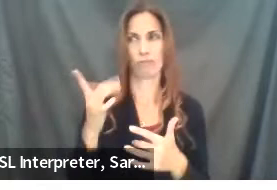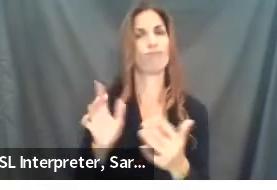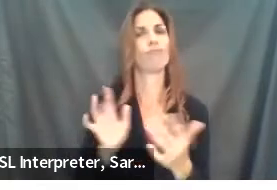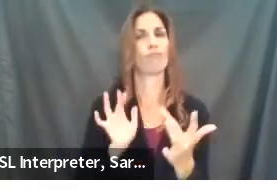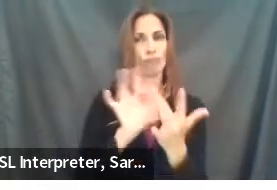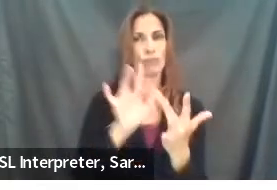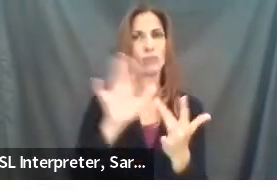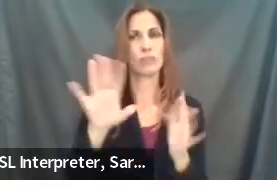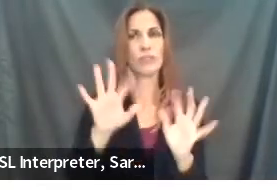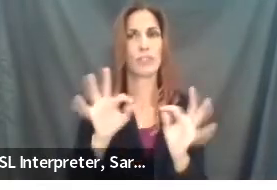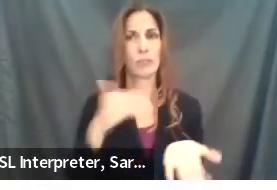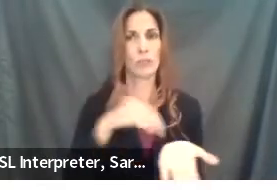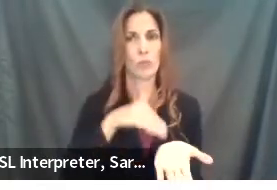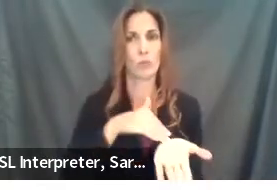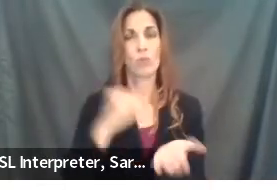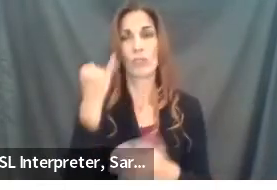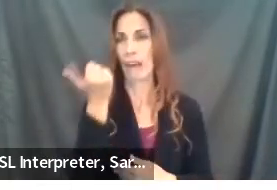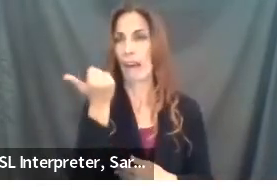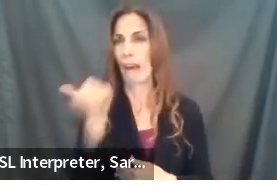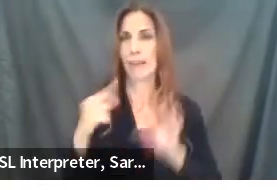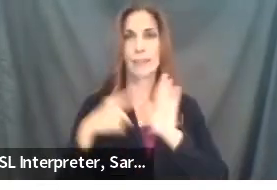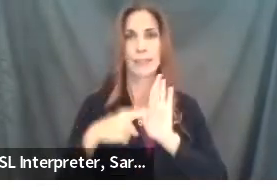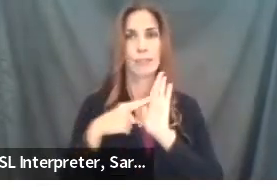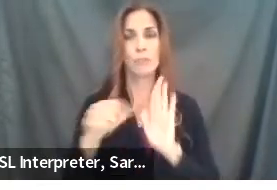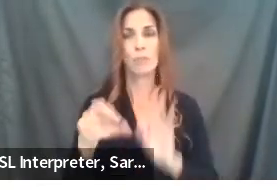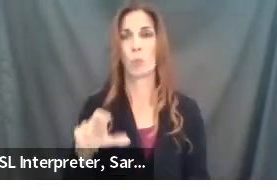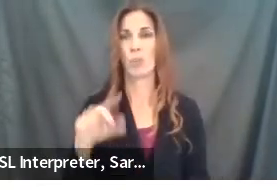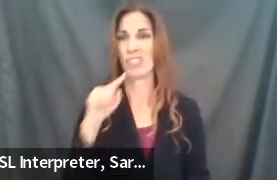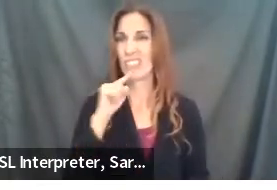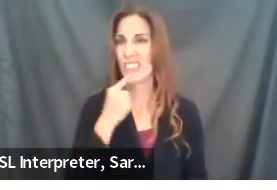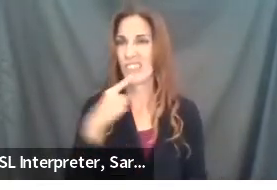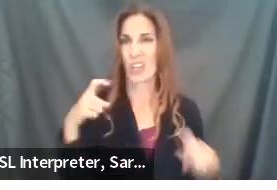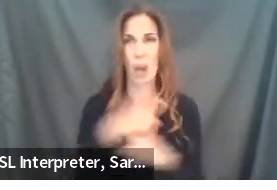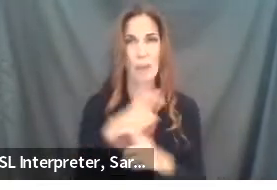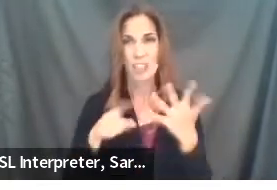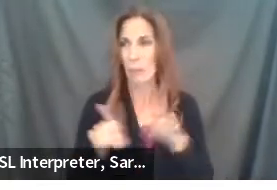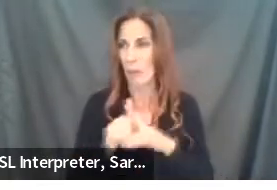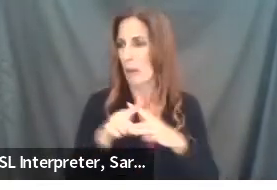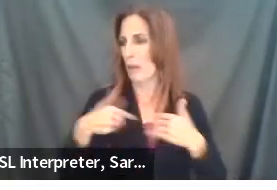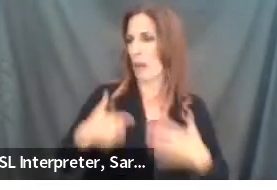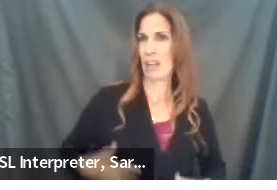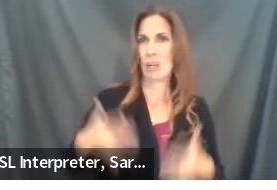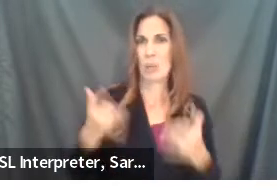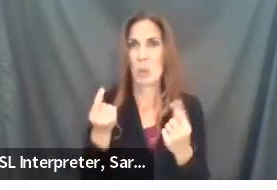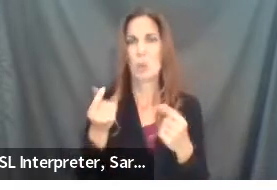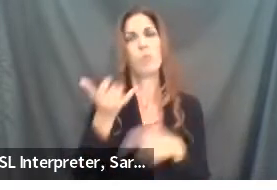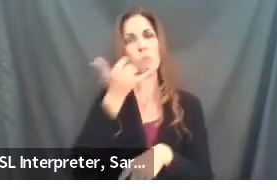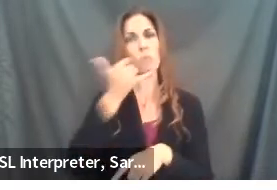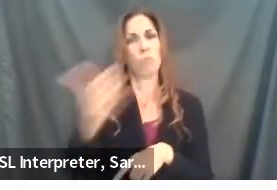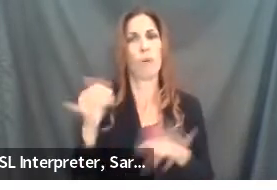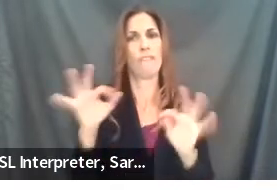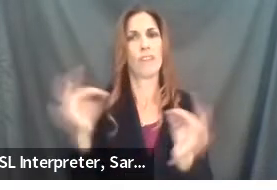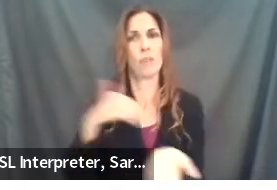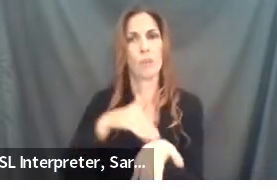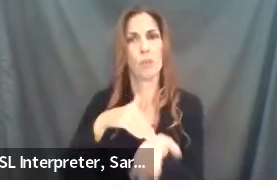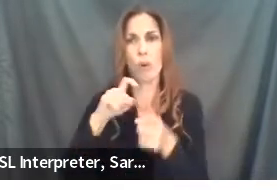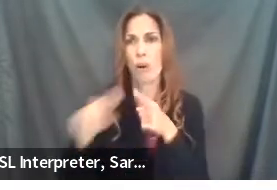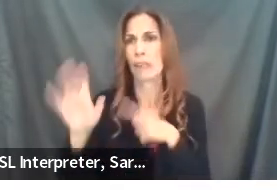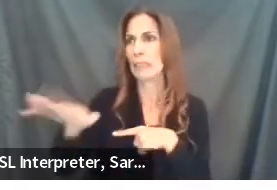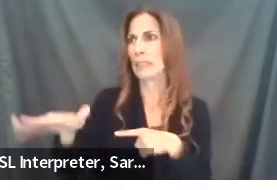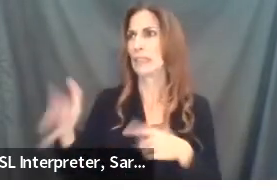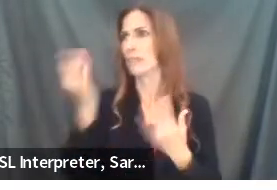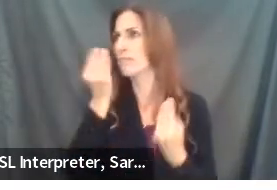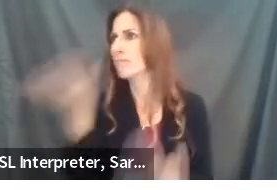if they should have any symptoms or severe complications. This is so they can be aware of what's